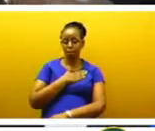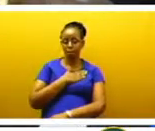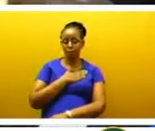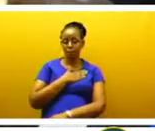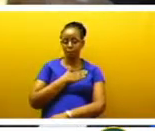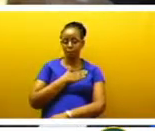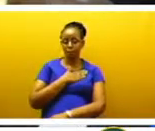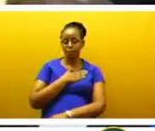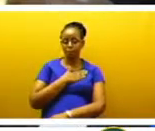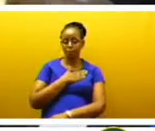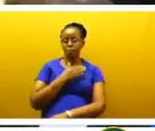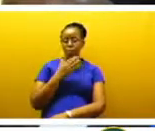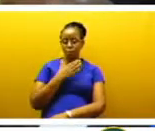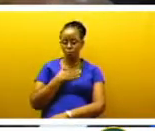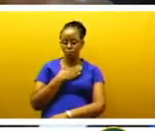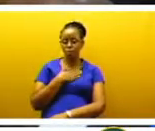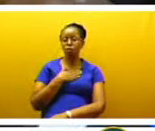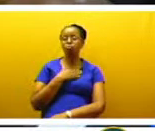for the petitioner.